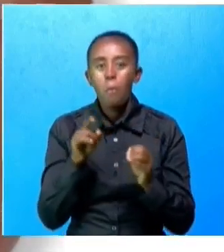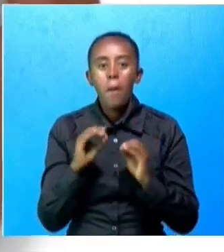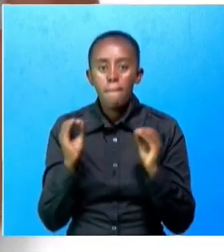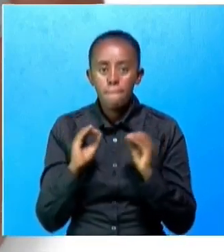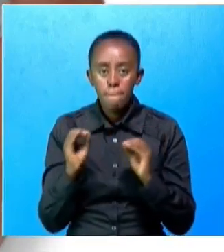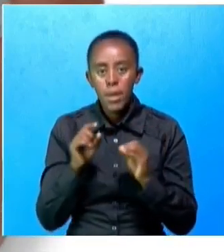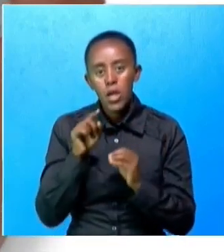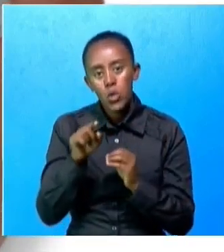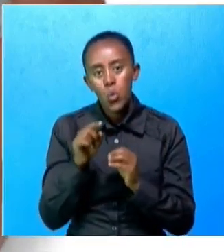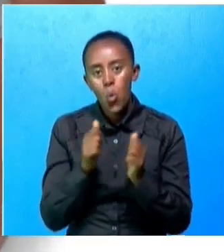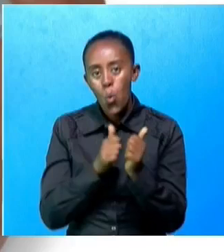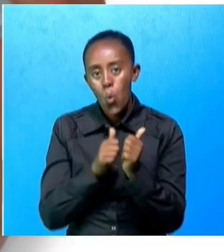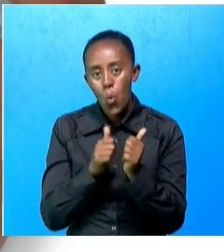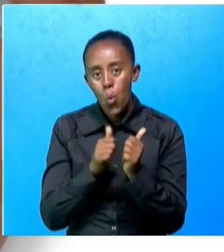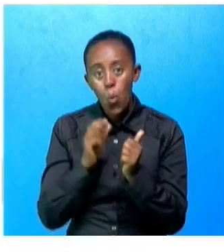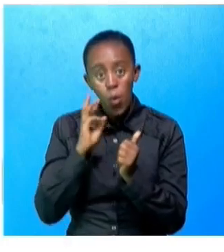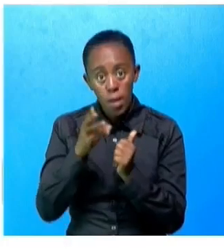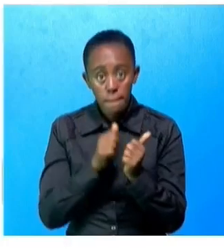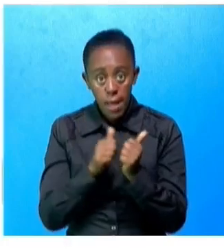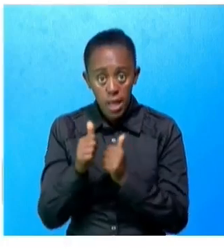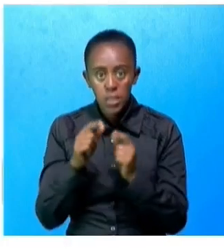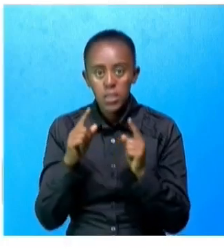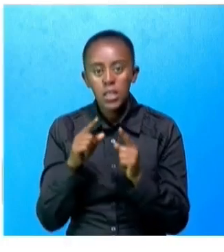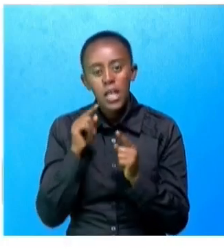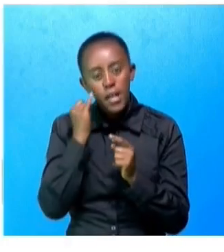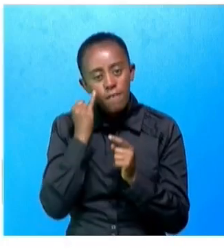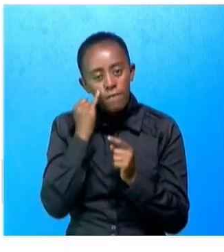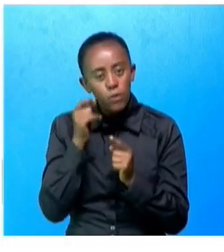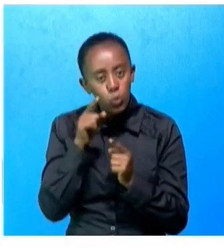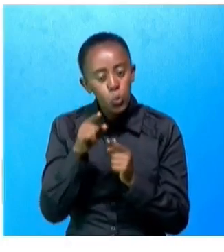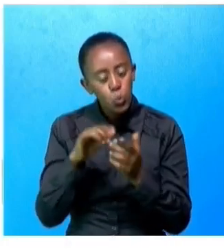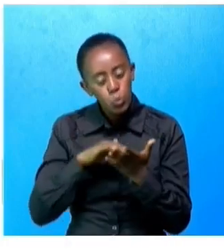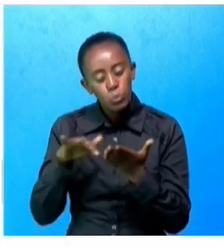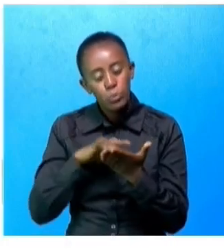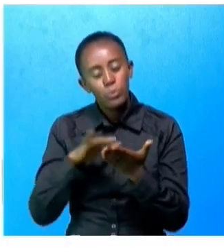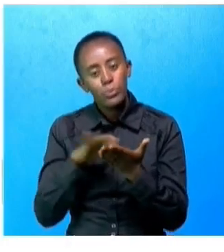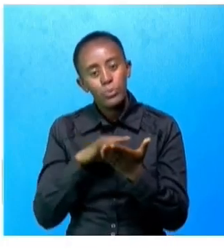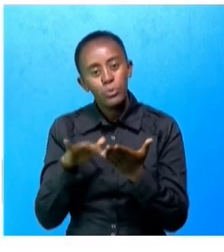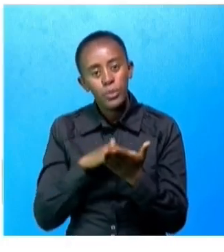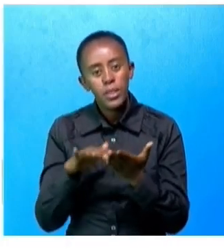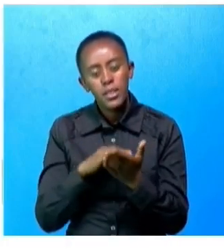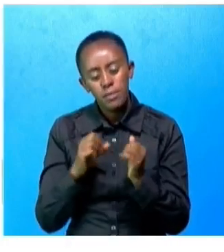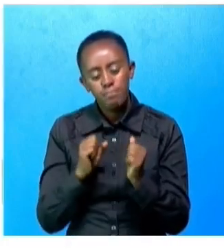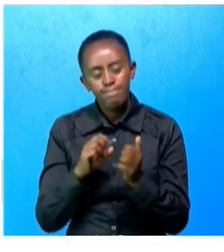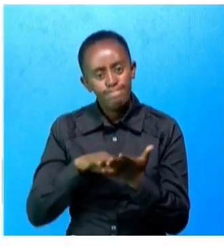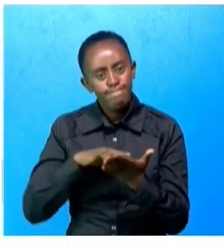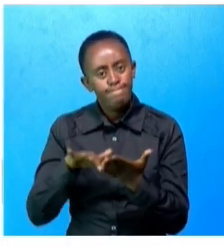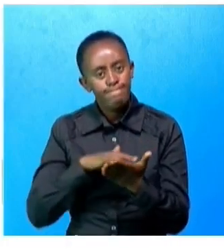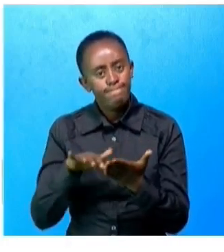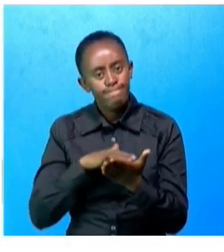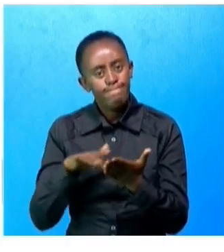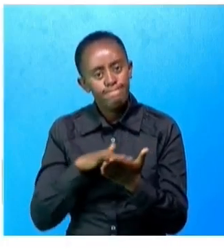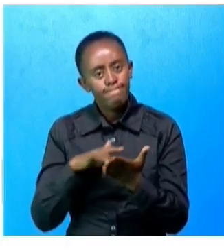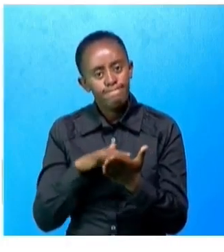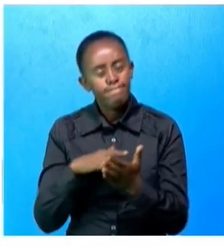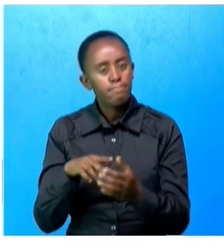you'll pass the exam. If you study hard. If you study hard.